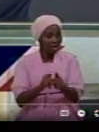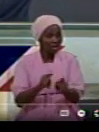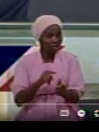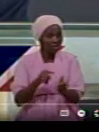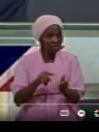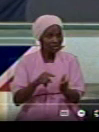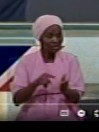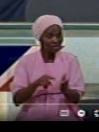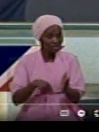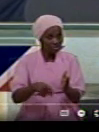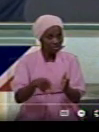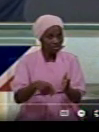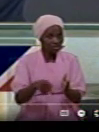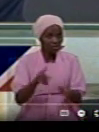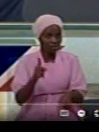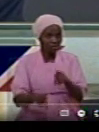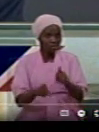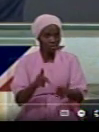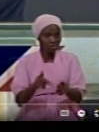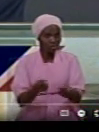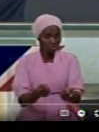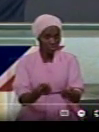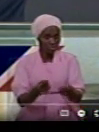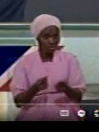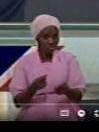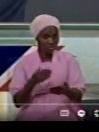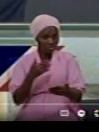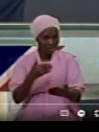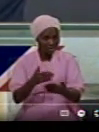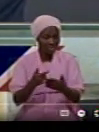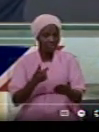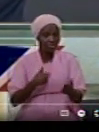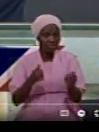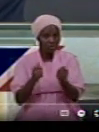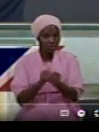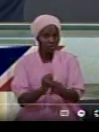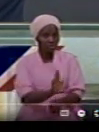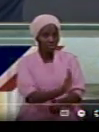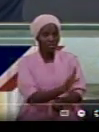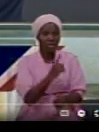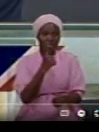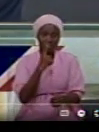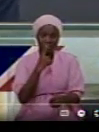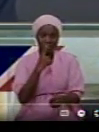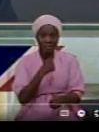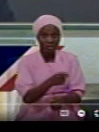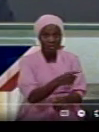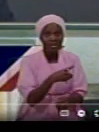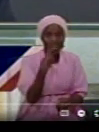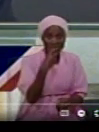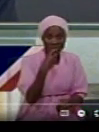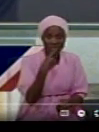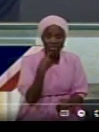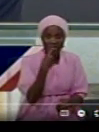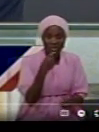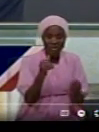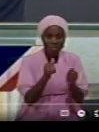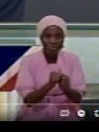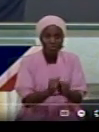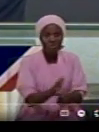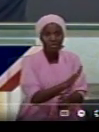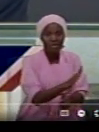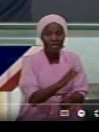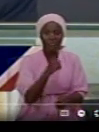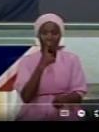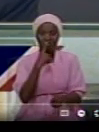near me, with their mouth, they say with their mouth, they profess just with